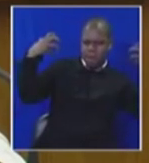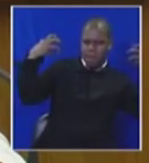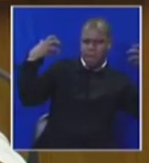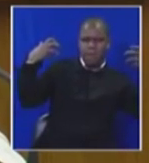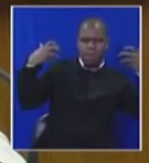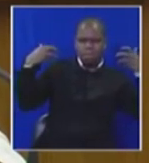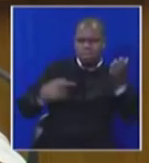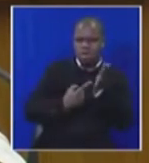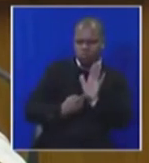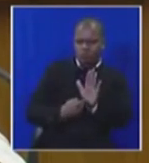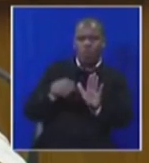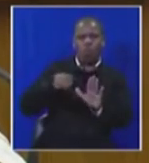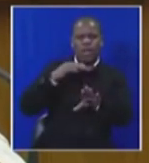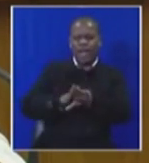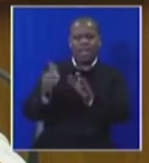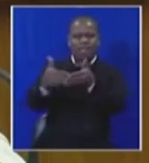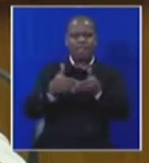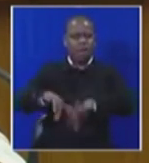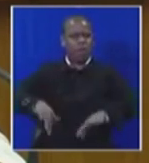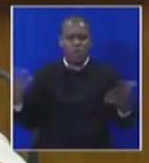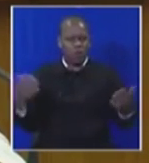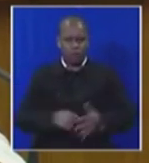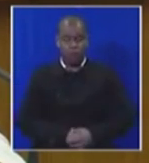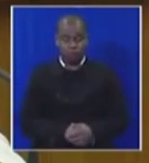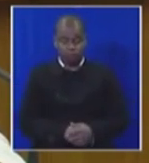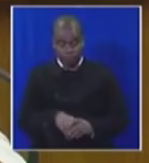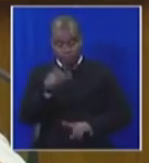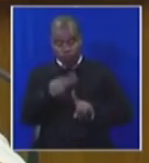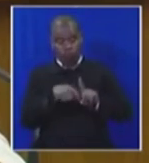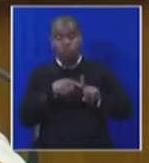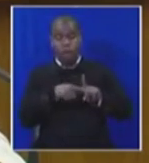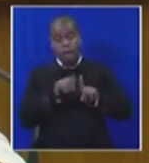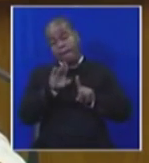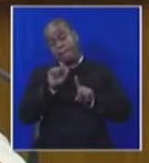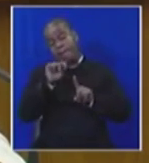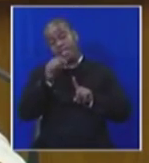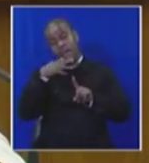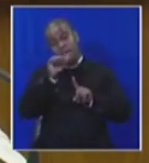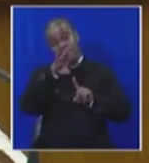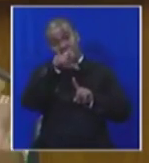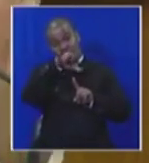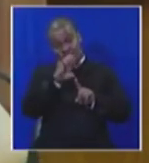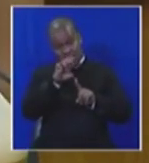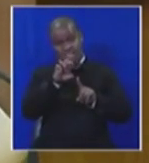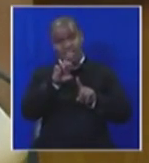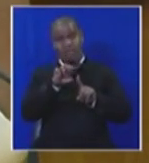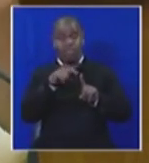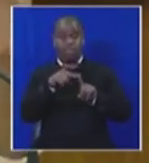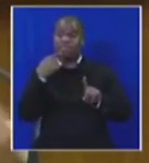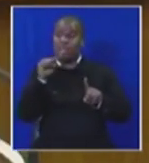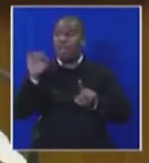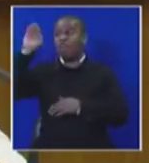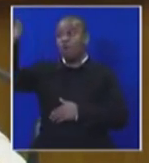disgraceful. Some, like the president of the ANC Women's League, Batabile Dlamini, claimed that the Fees Must Fall movement was funded by